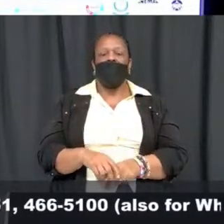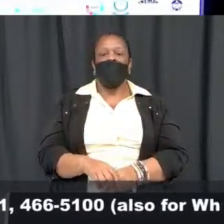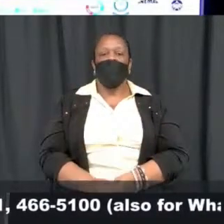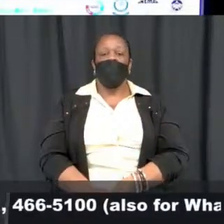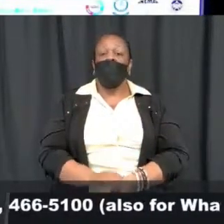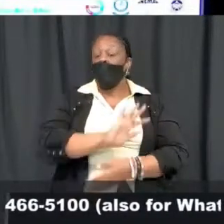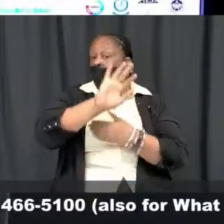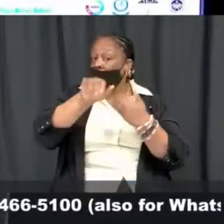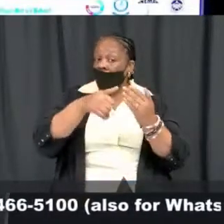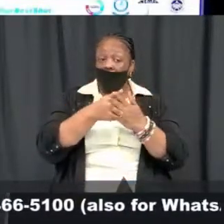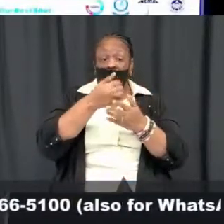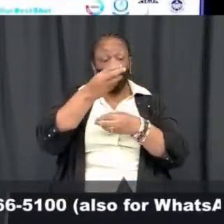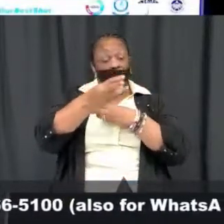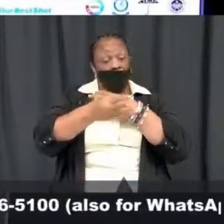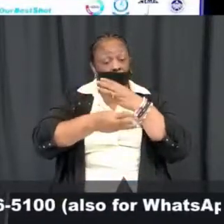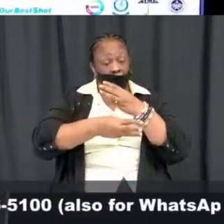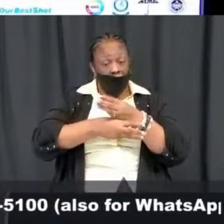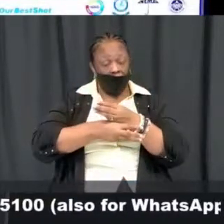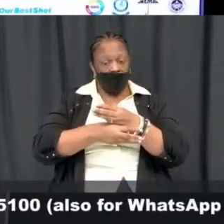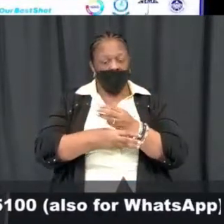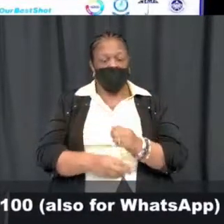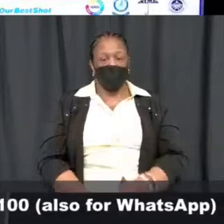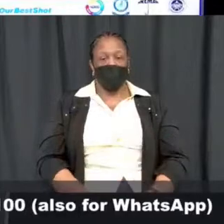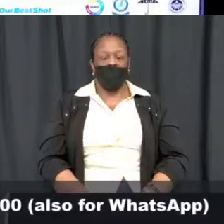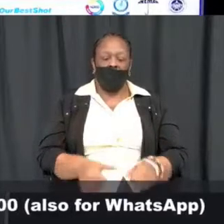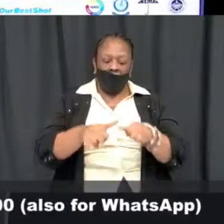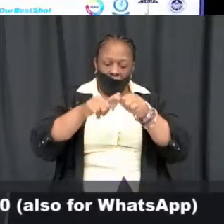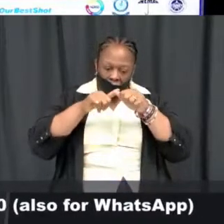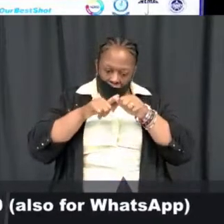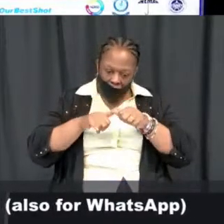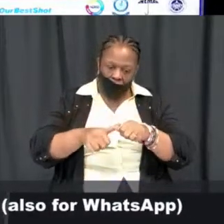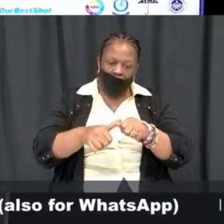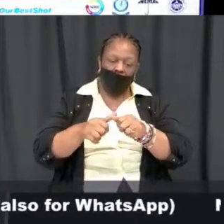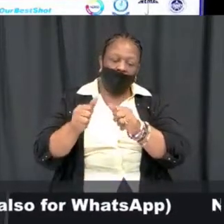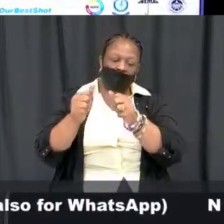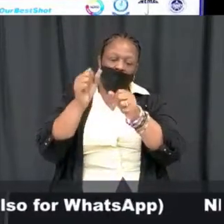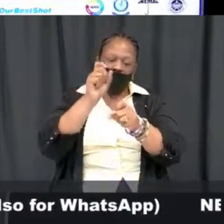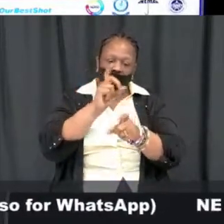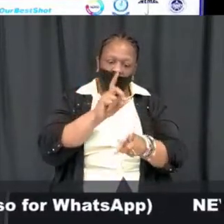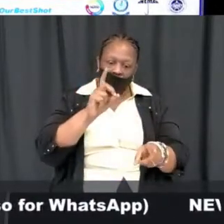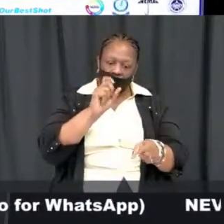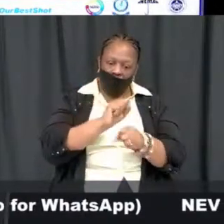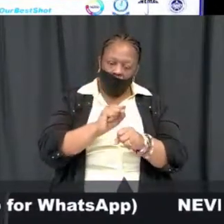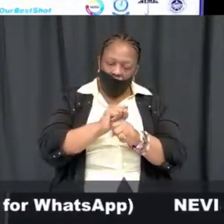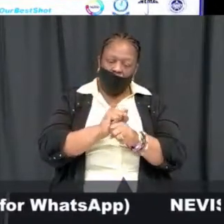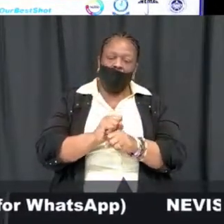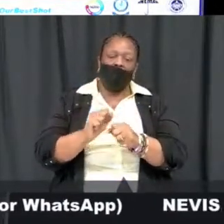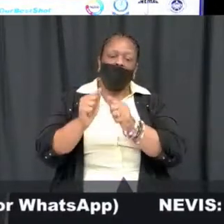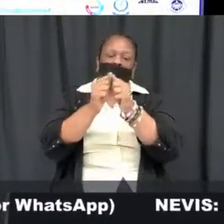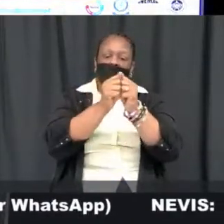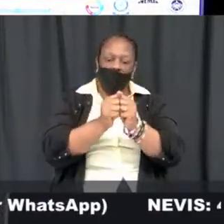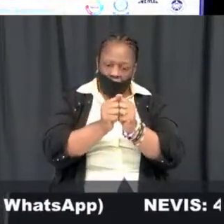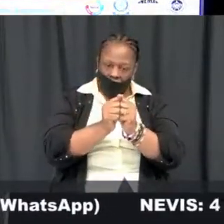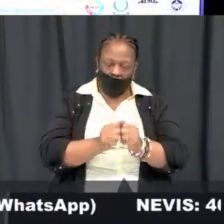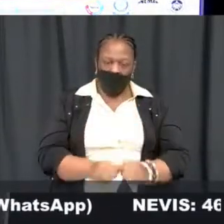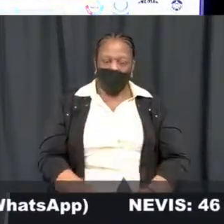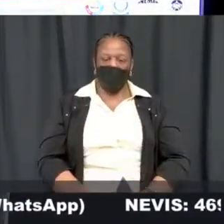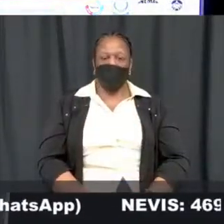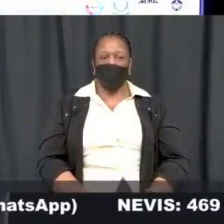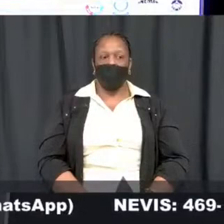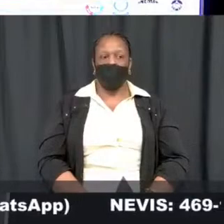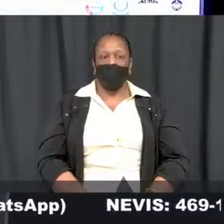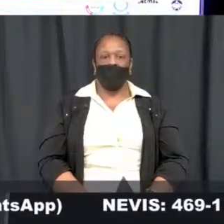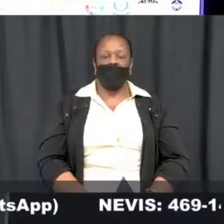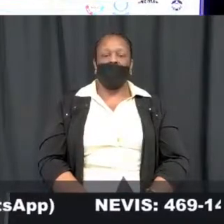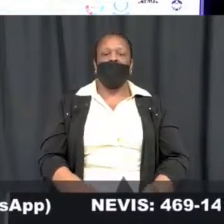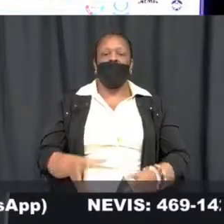against COVID-19. So let's continue to do it together. Let's continue to follow the regulations that are